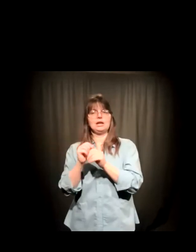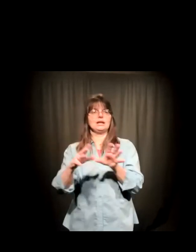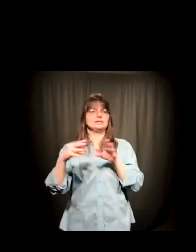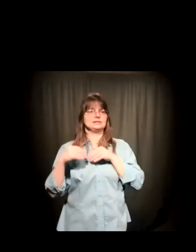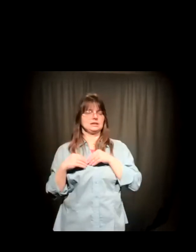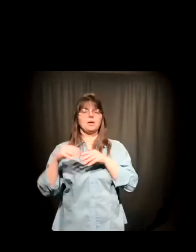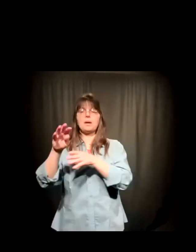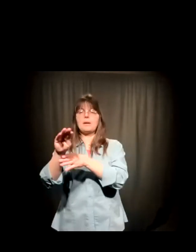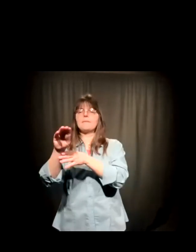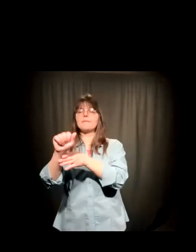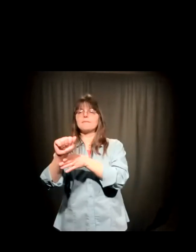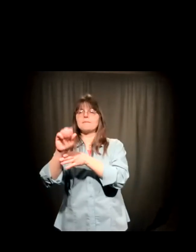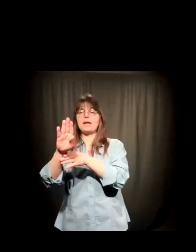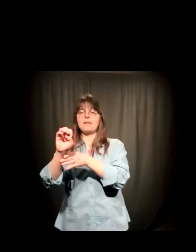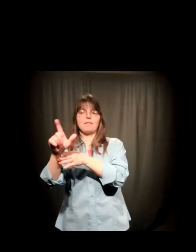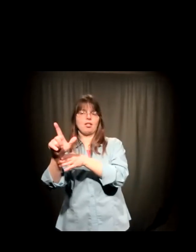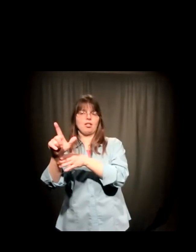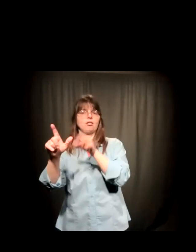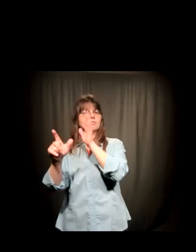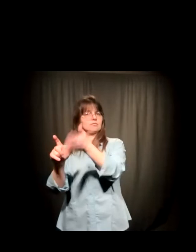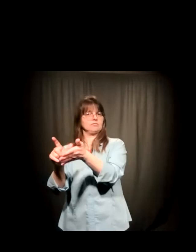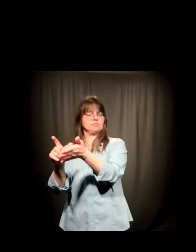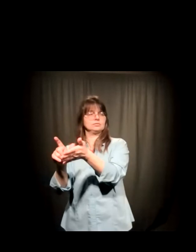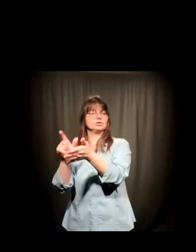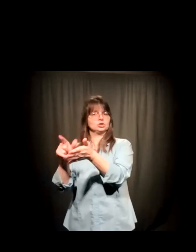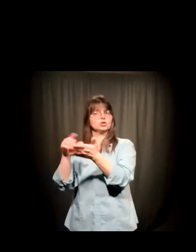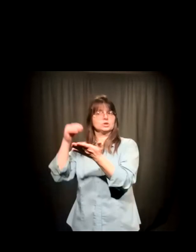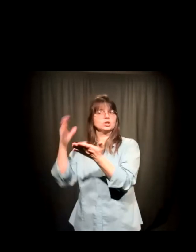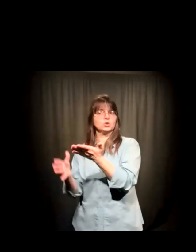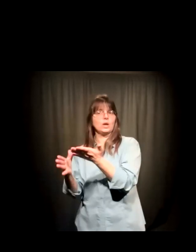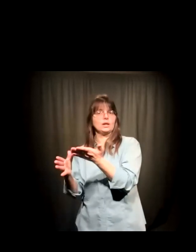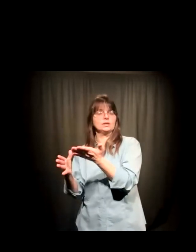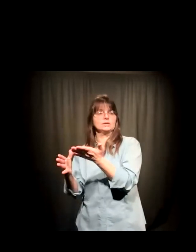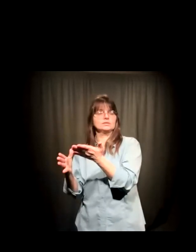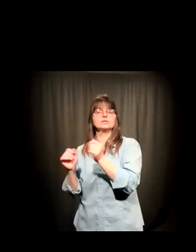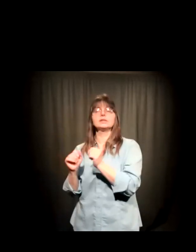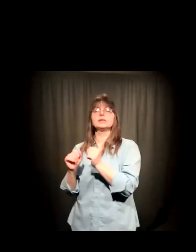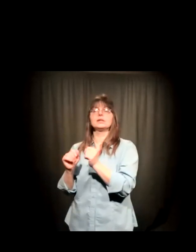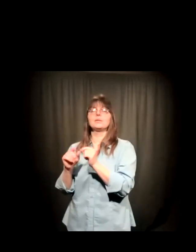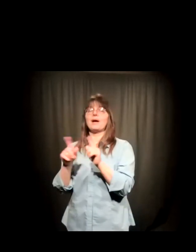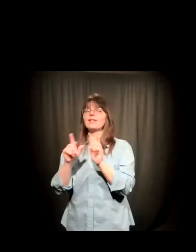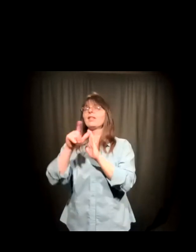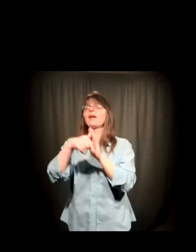Mabel Hubbard will become one of Bell's students and then later his wife.